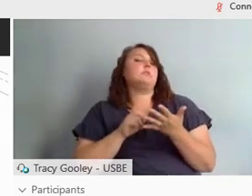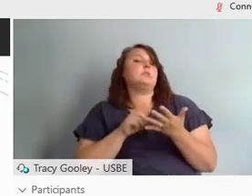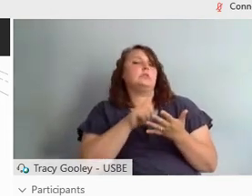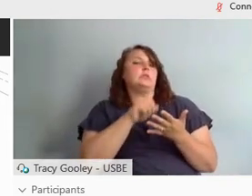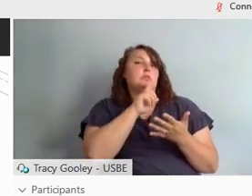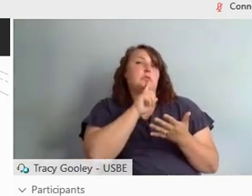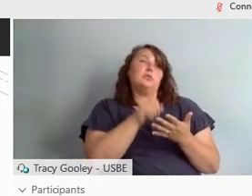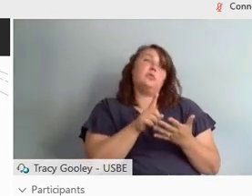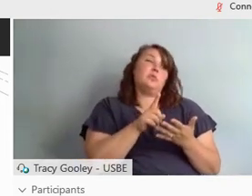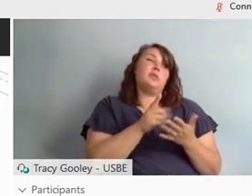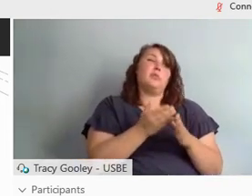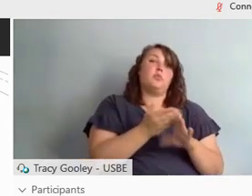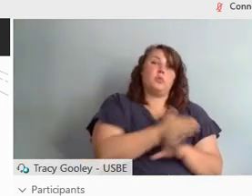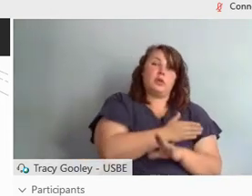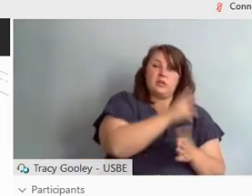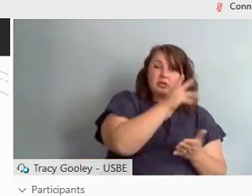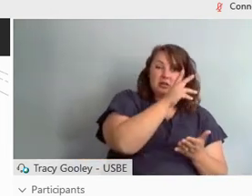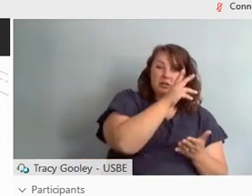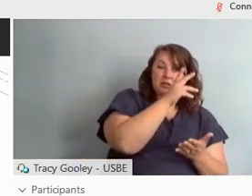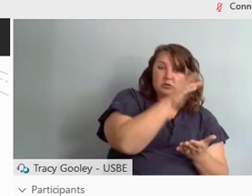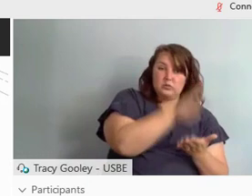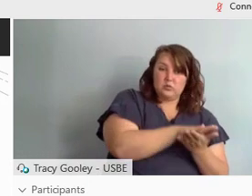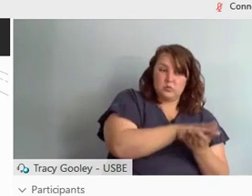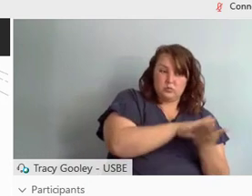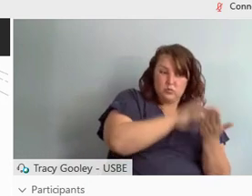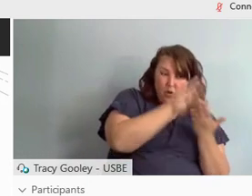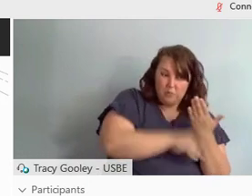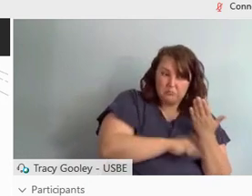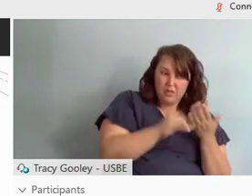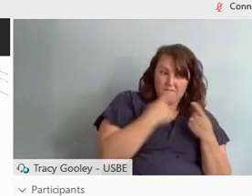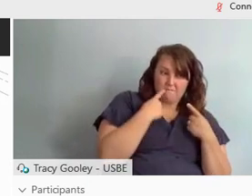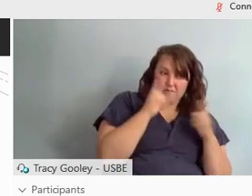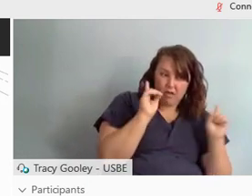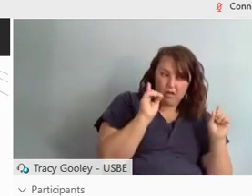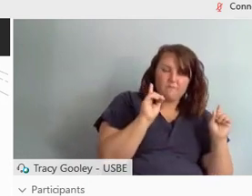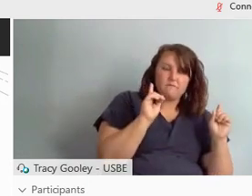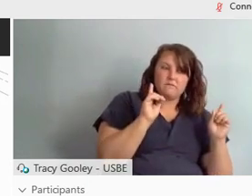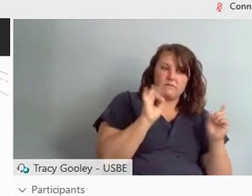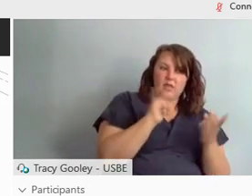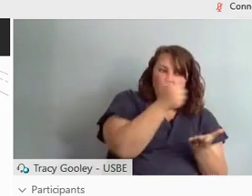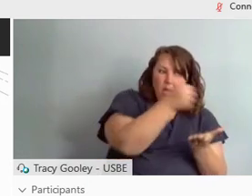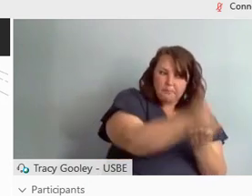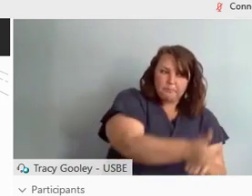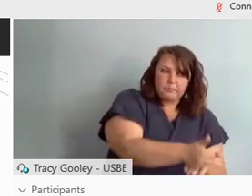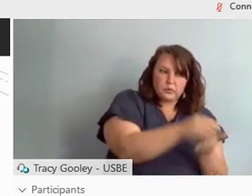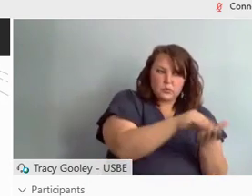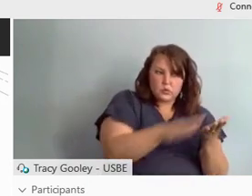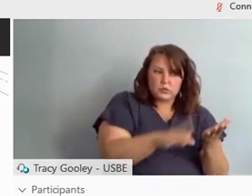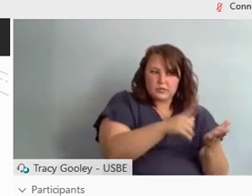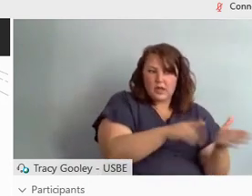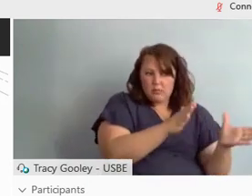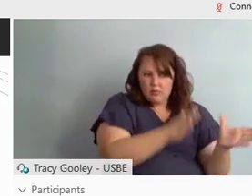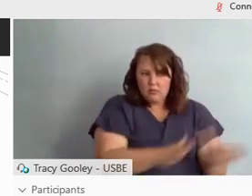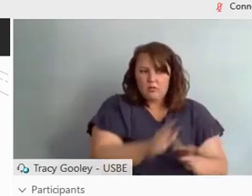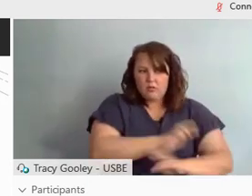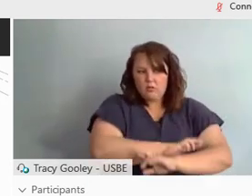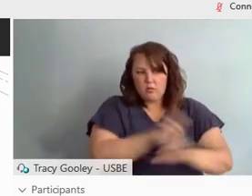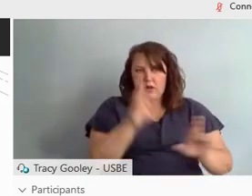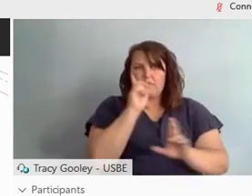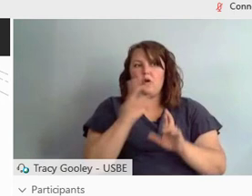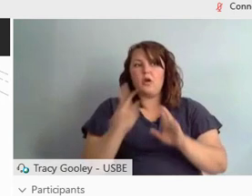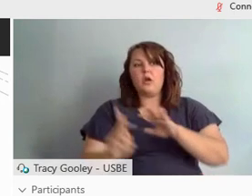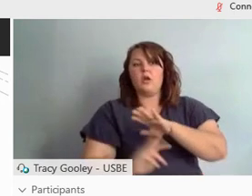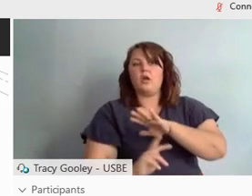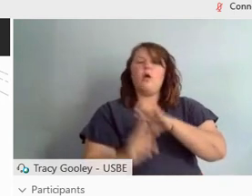these preschool programs, pre-kindergarten programs really work and help prepare students for kindergarten and